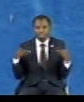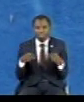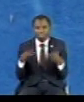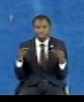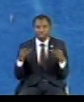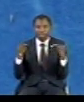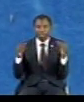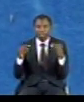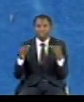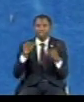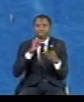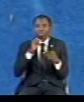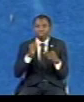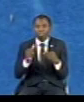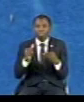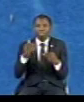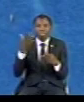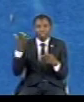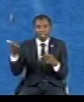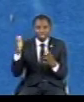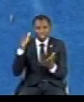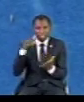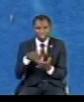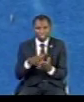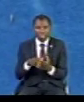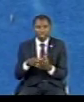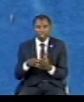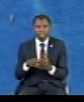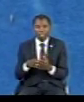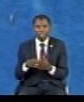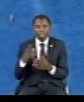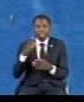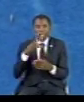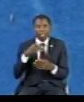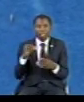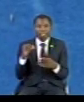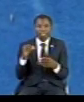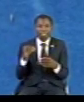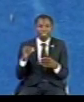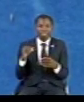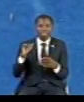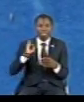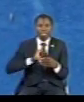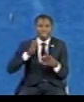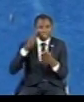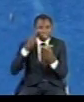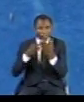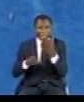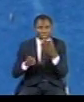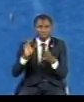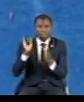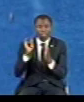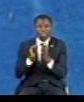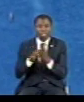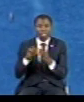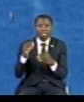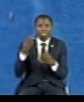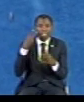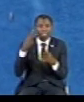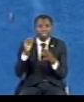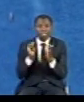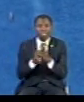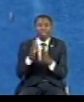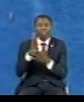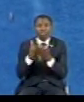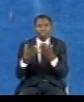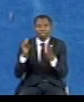discovered that I can eat food successfully, and the pains are no more there. I noticed that something has happened to me. And I said, I have to come out and